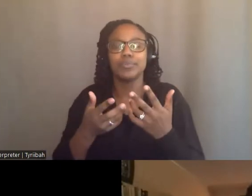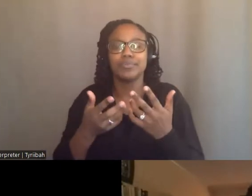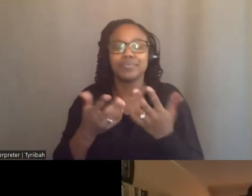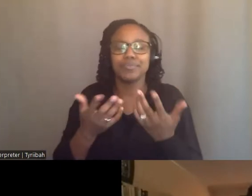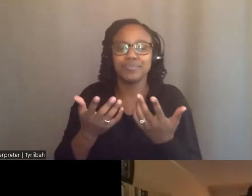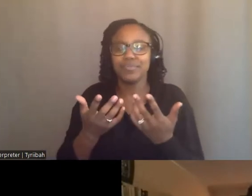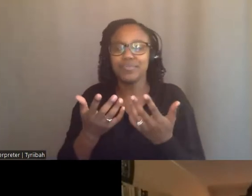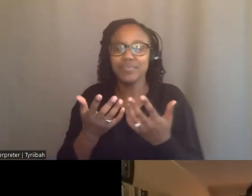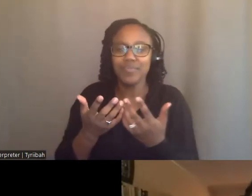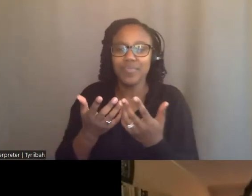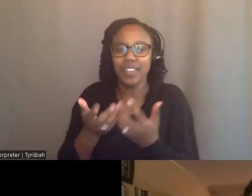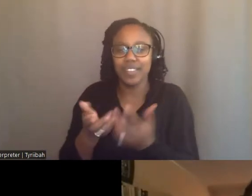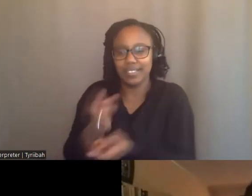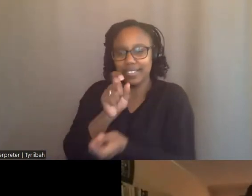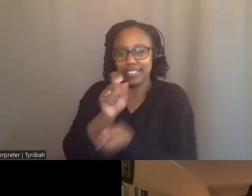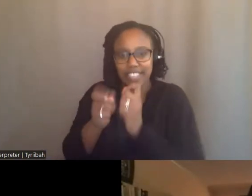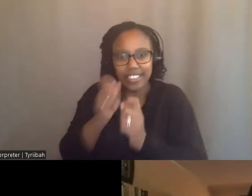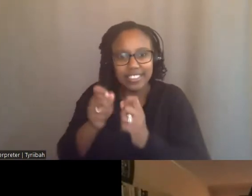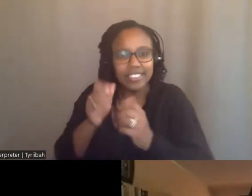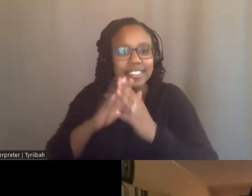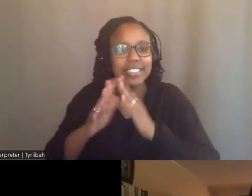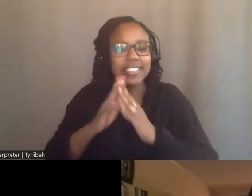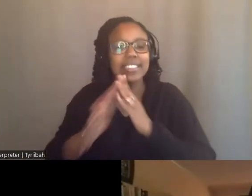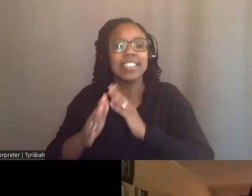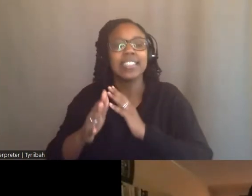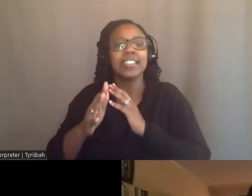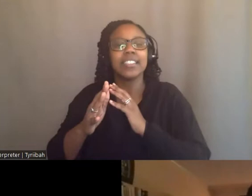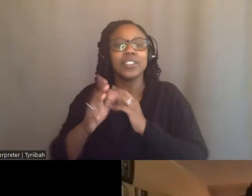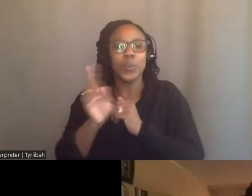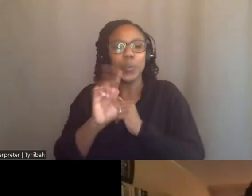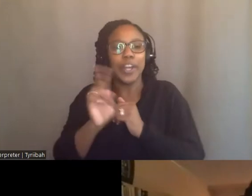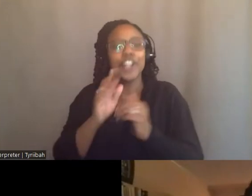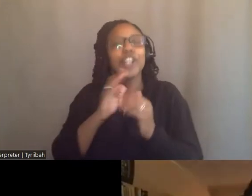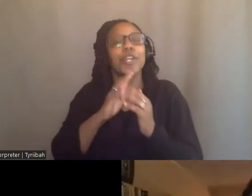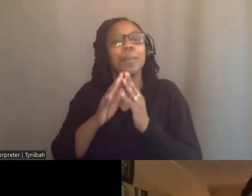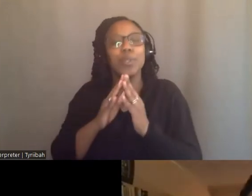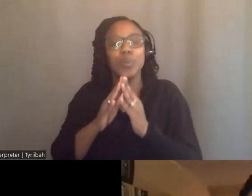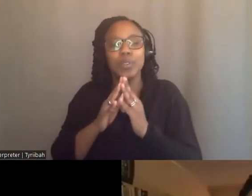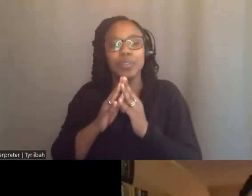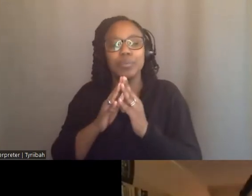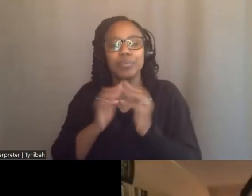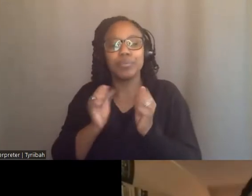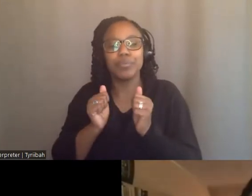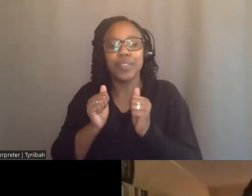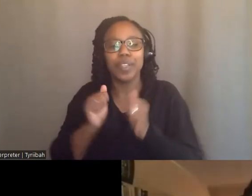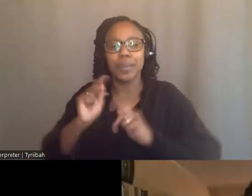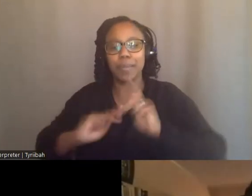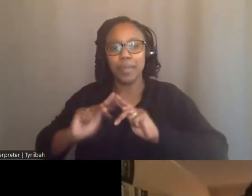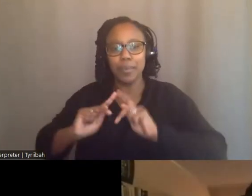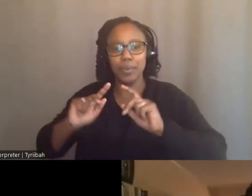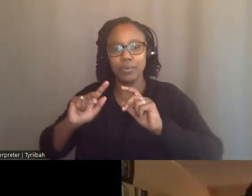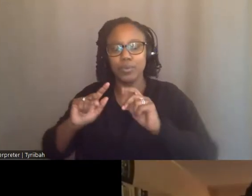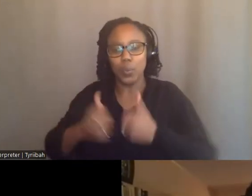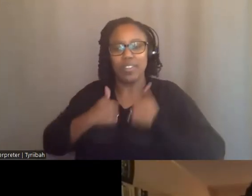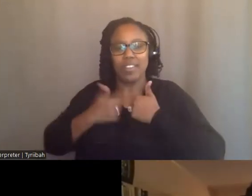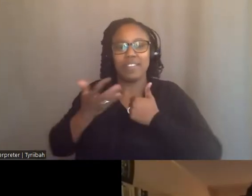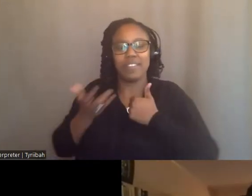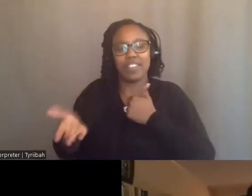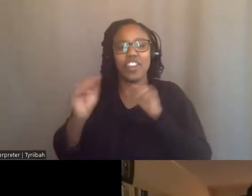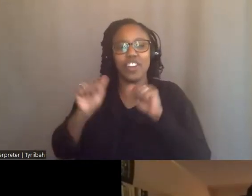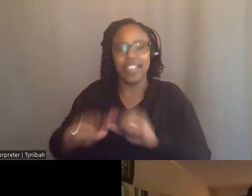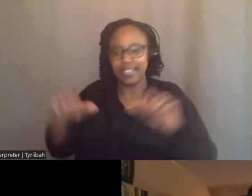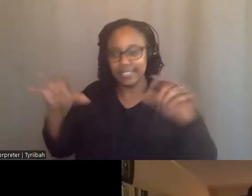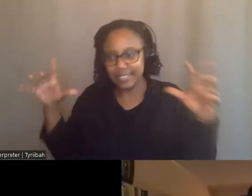place where community could be forged. And so the Young Lords, alongside of architects in